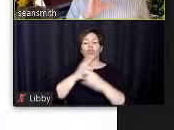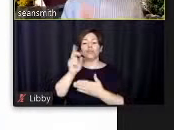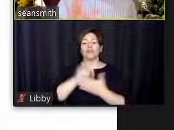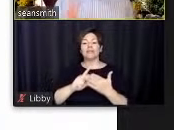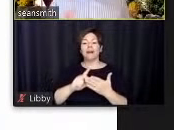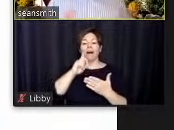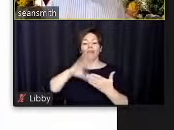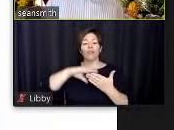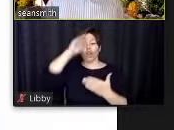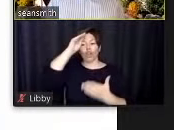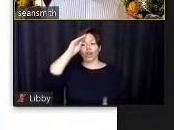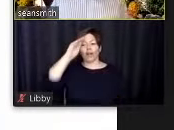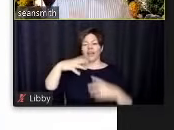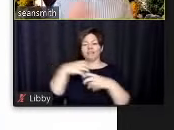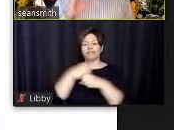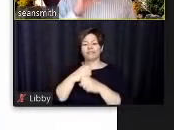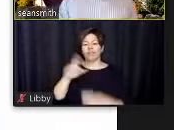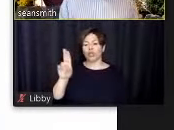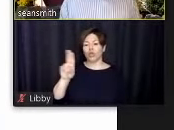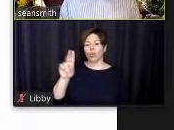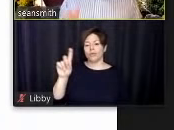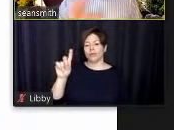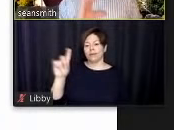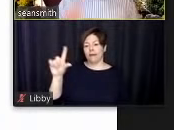for those that haven't heard about it,